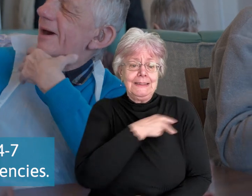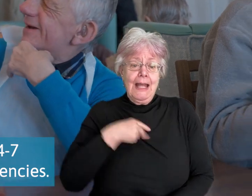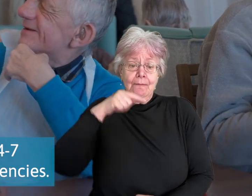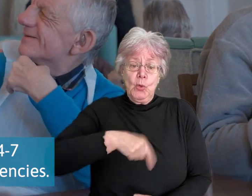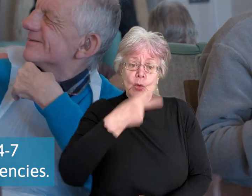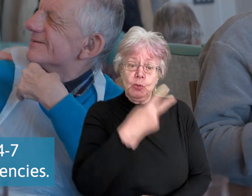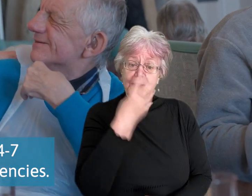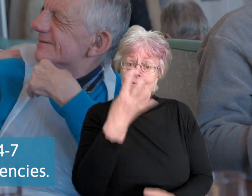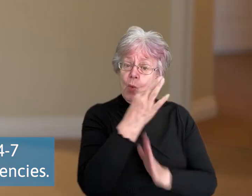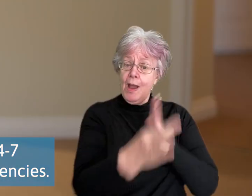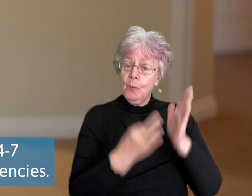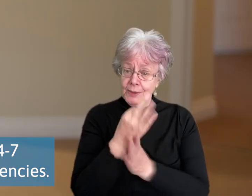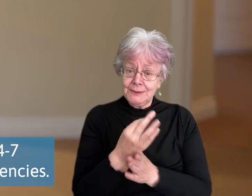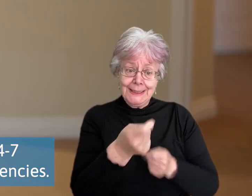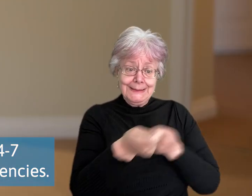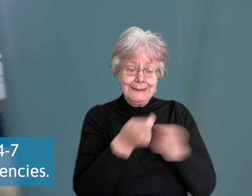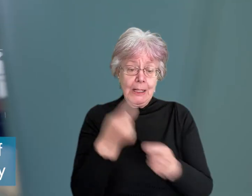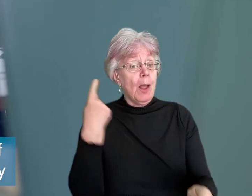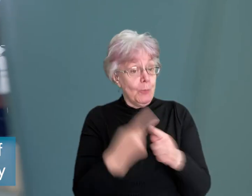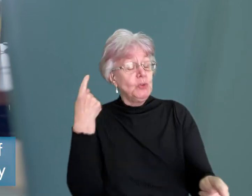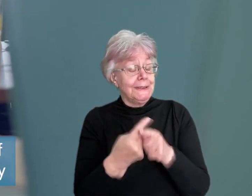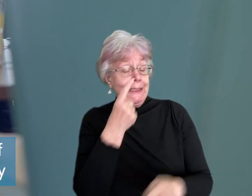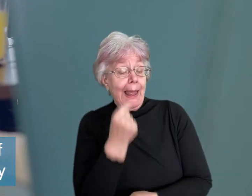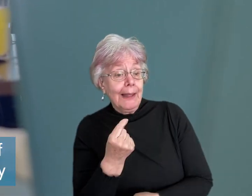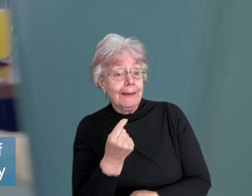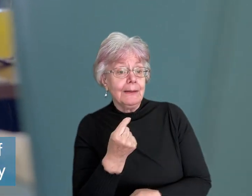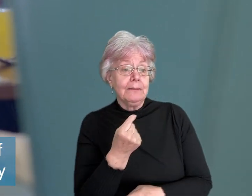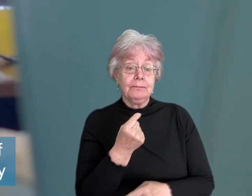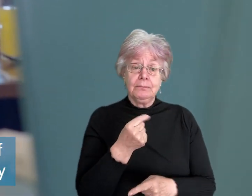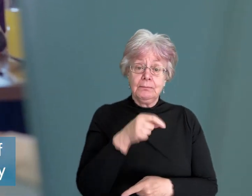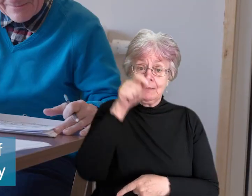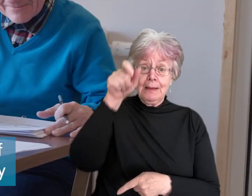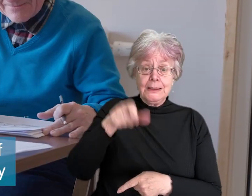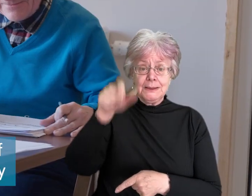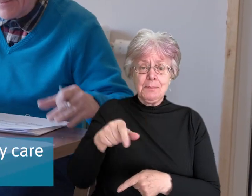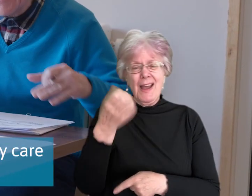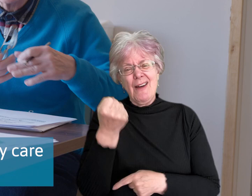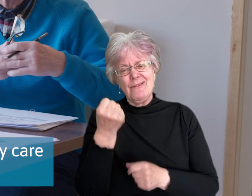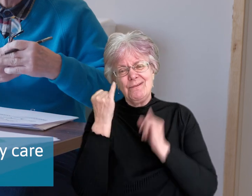24/7 to be able to deal with emergencies, just be a listening ear if they're having a bad